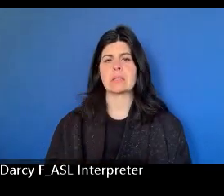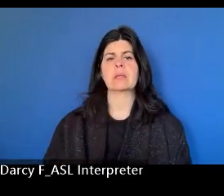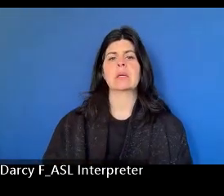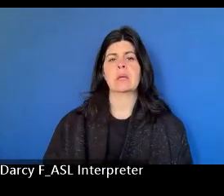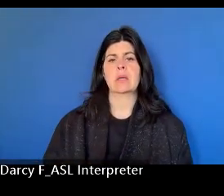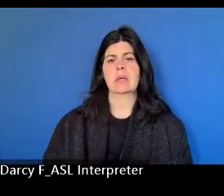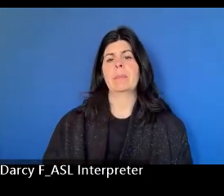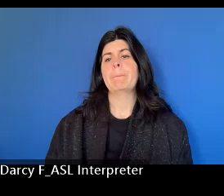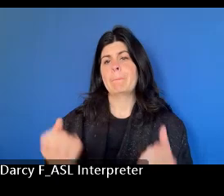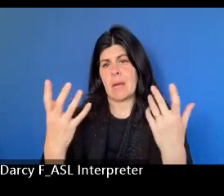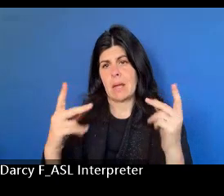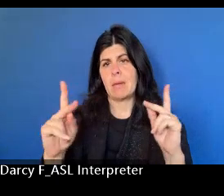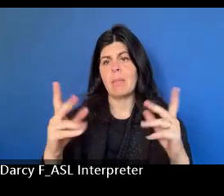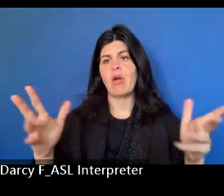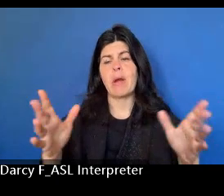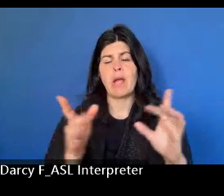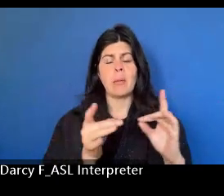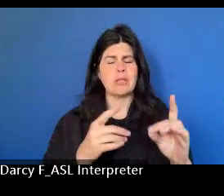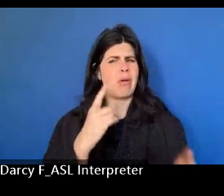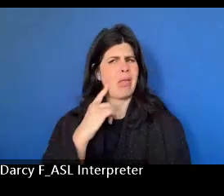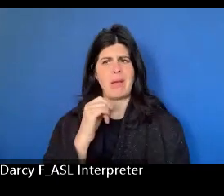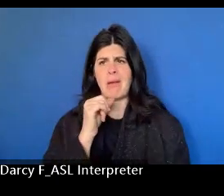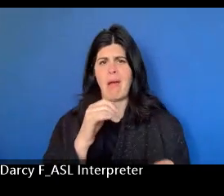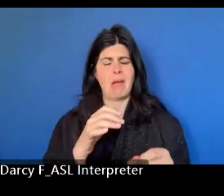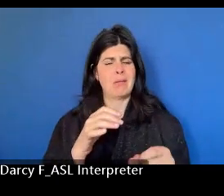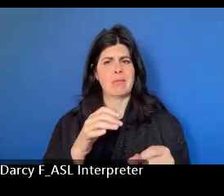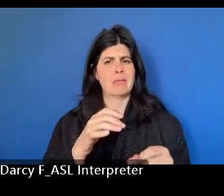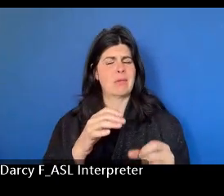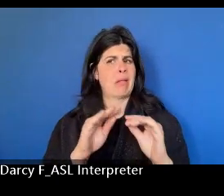it's short-sighted thinking, and